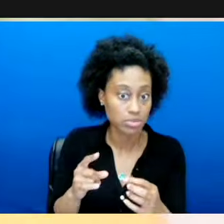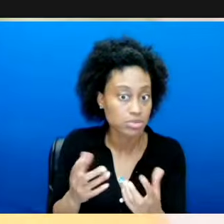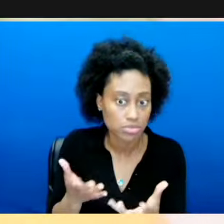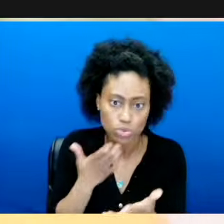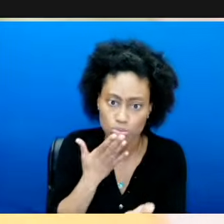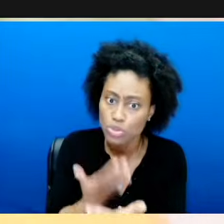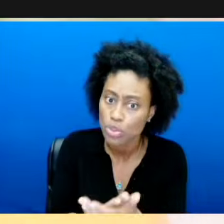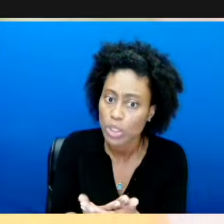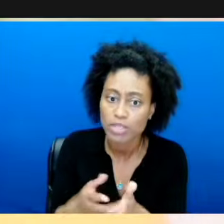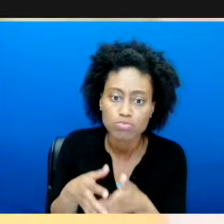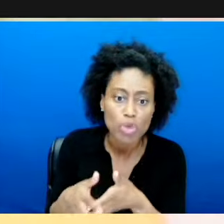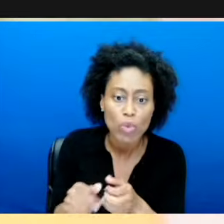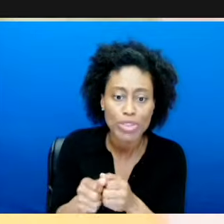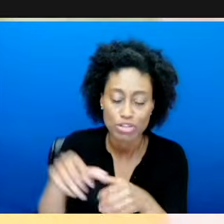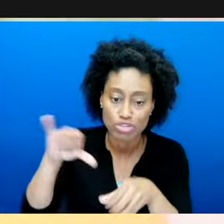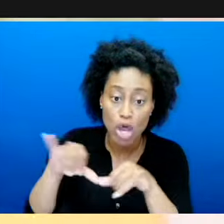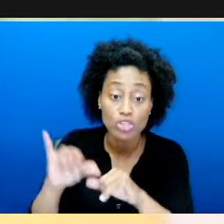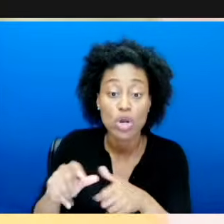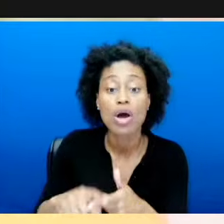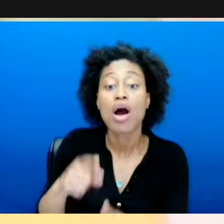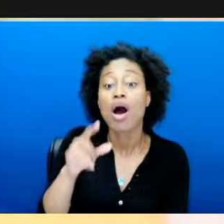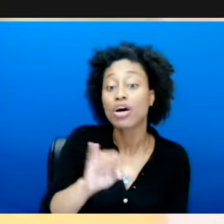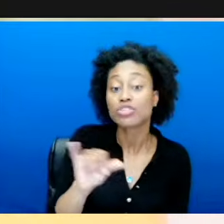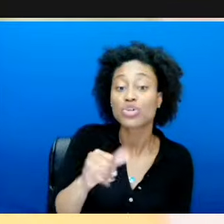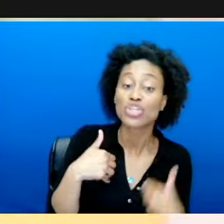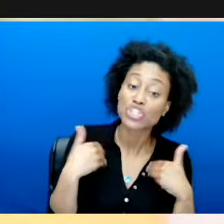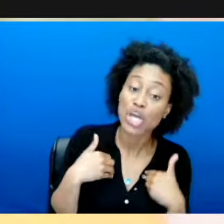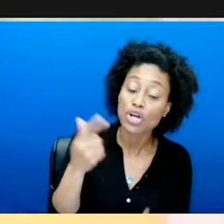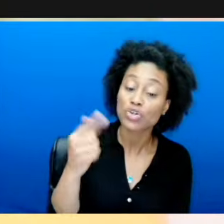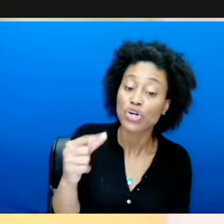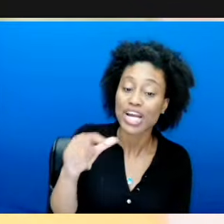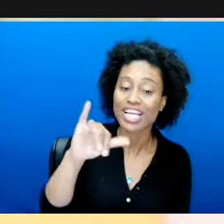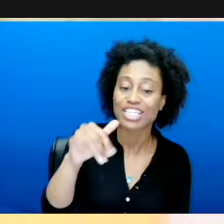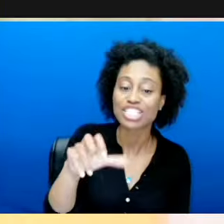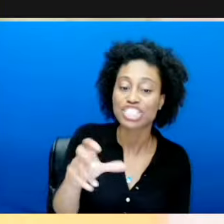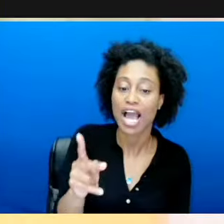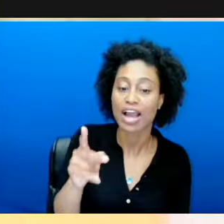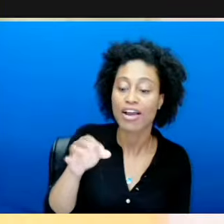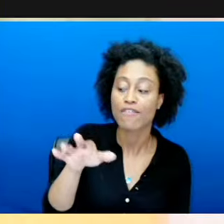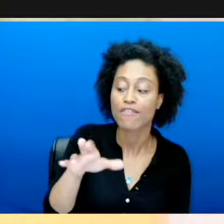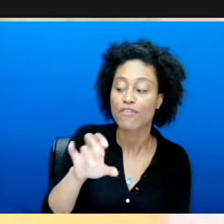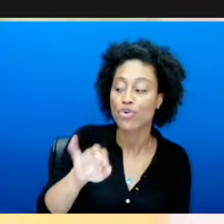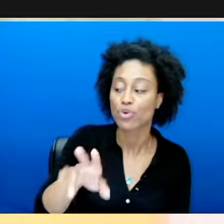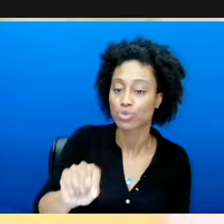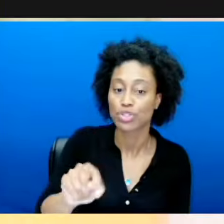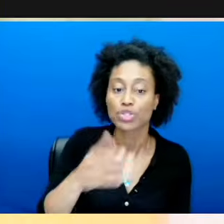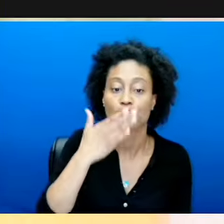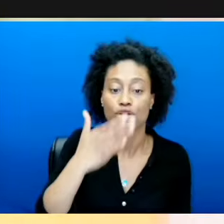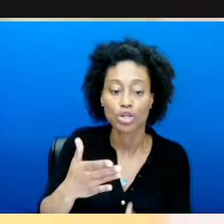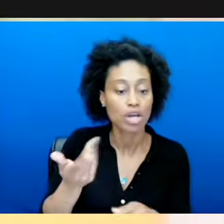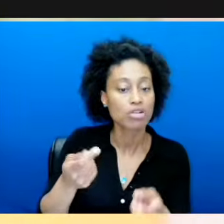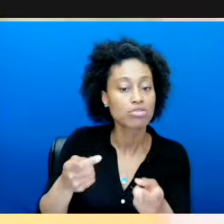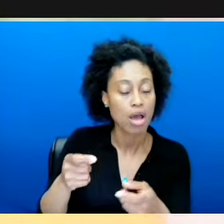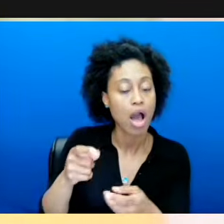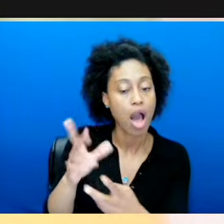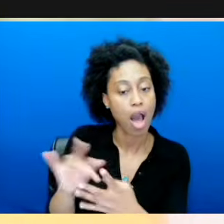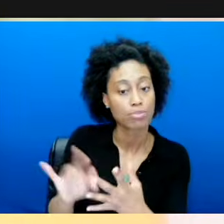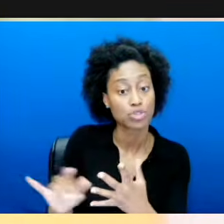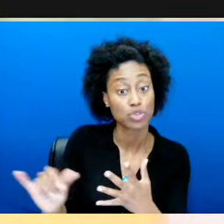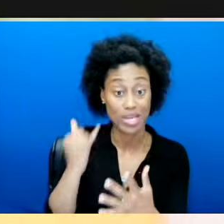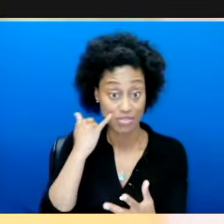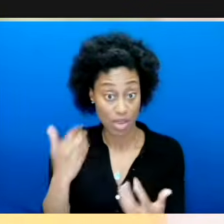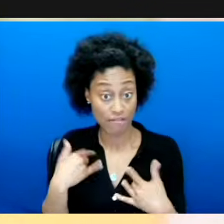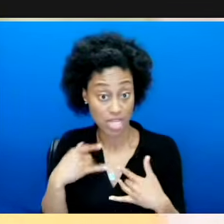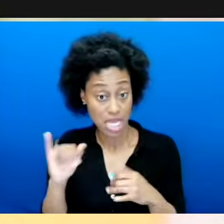then young green jackfruit is another great alternative. Also, if you have an international